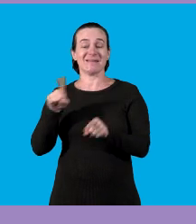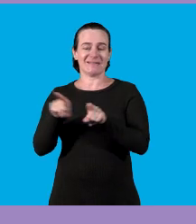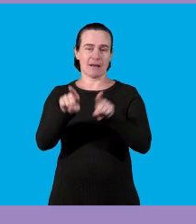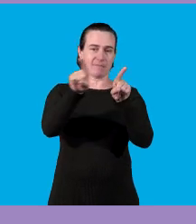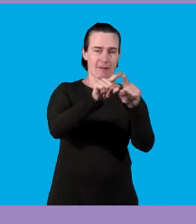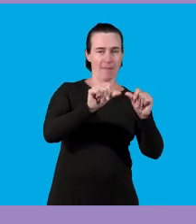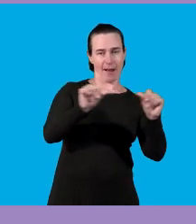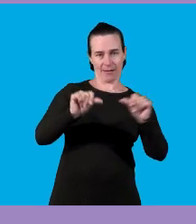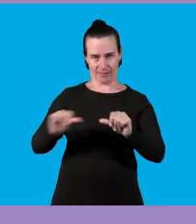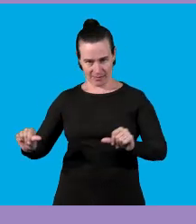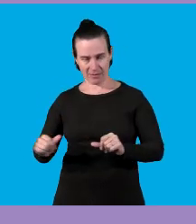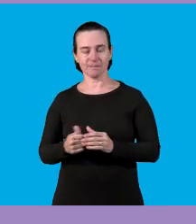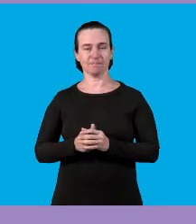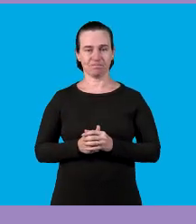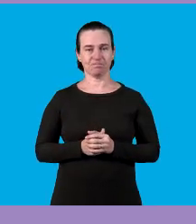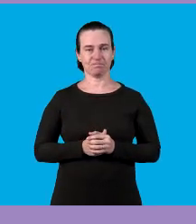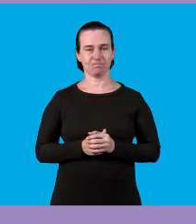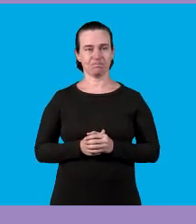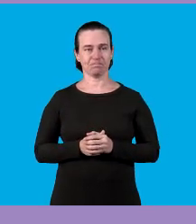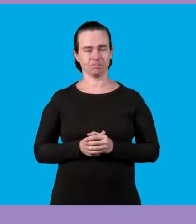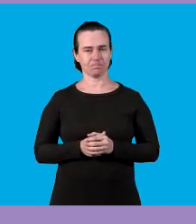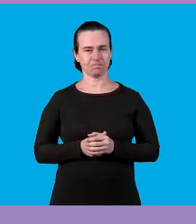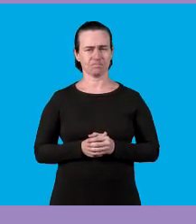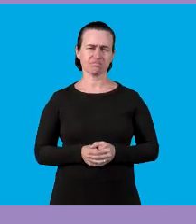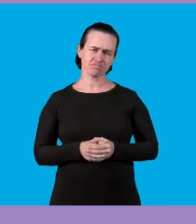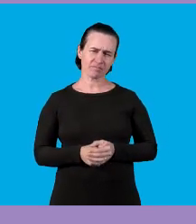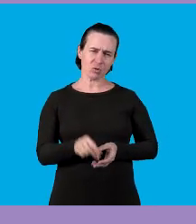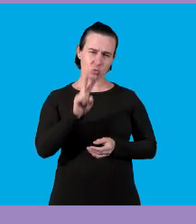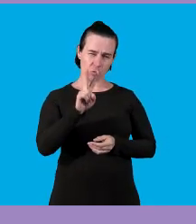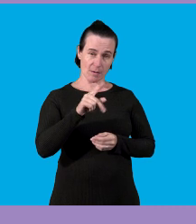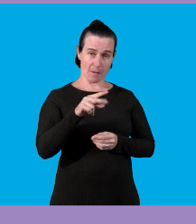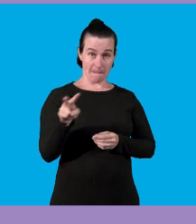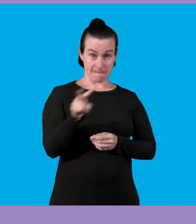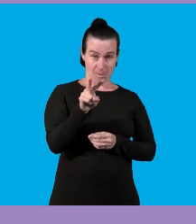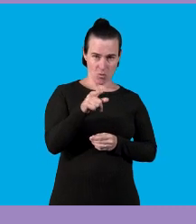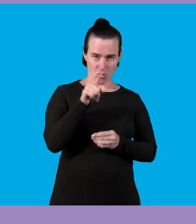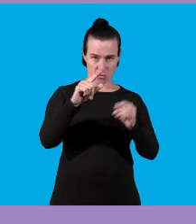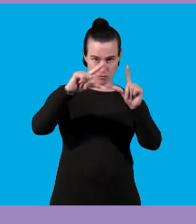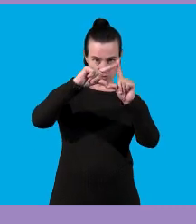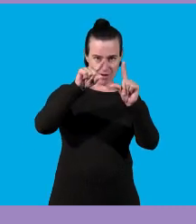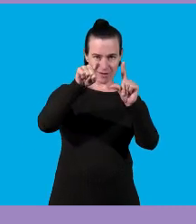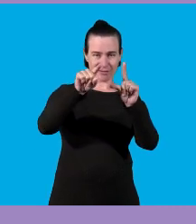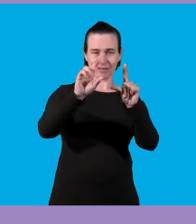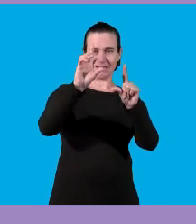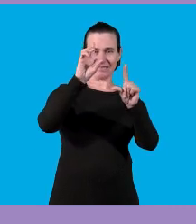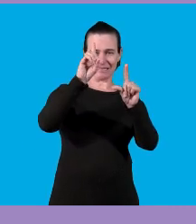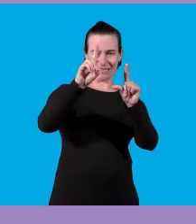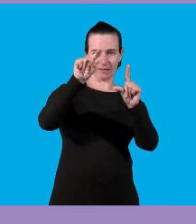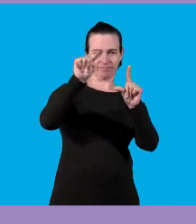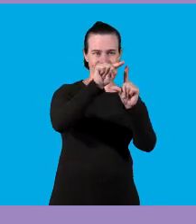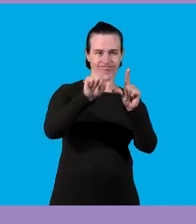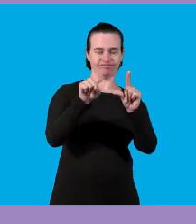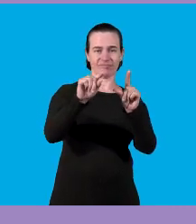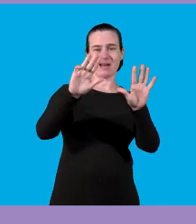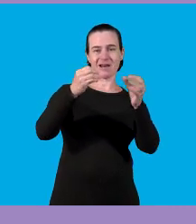there. And again, we look at both triangles have the side BD, which is common.